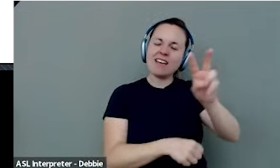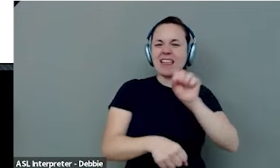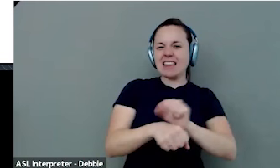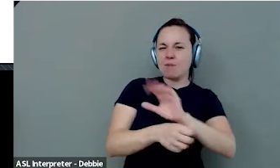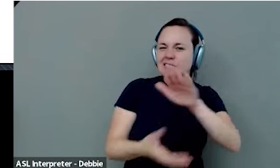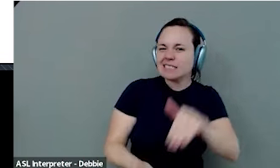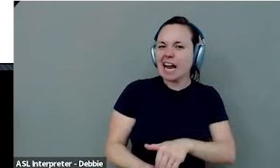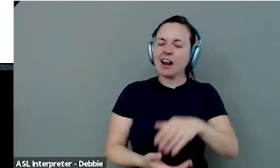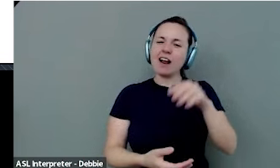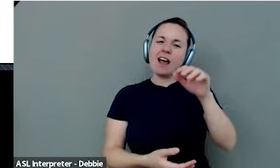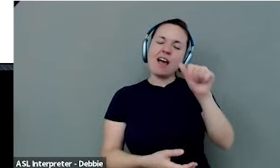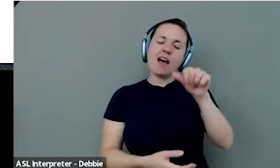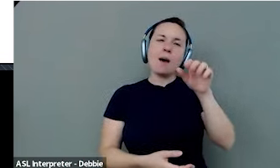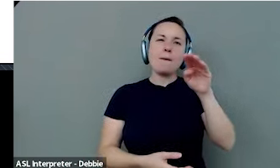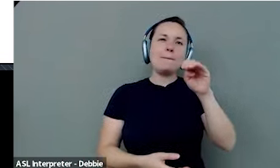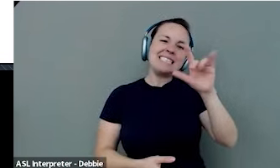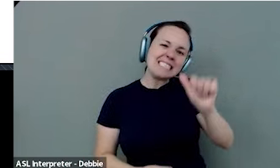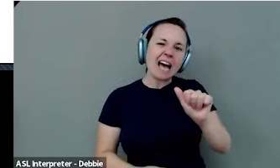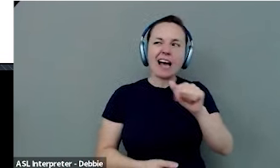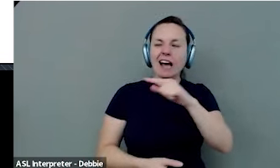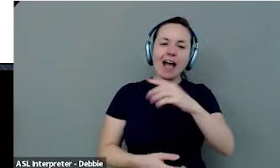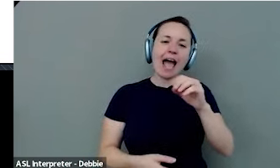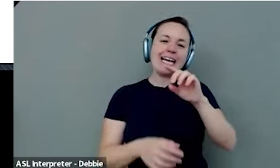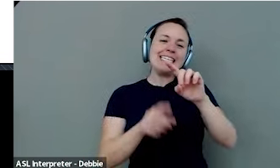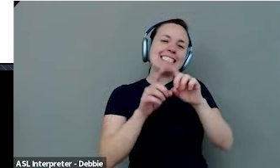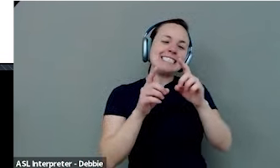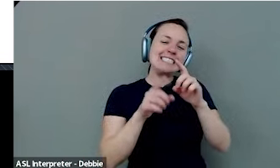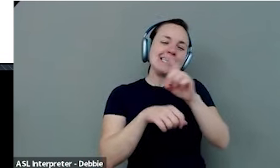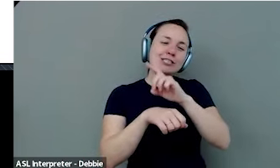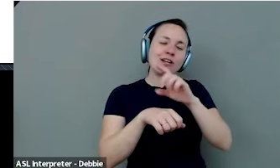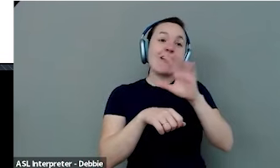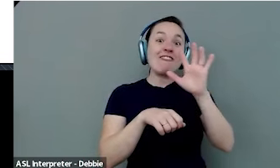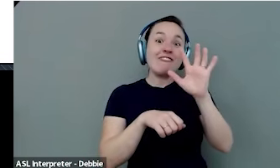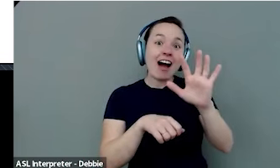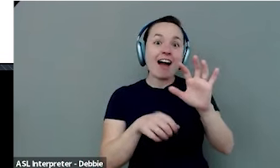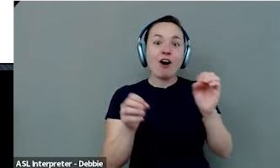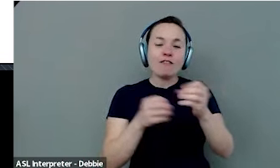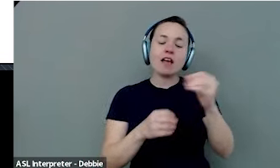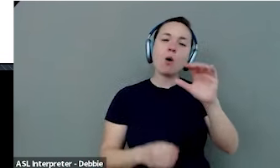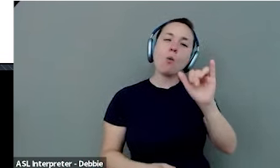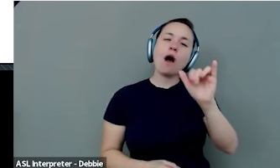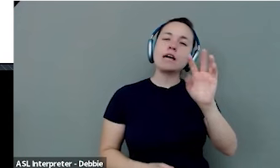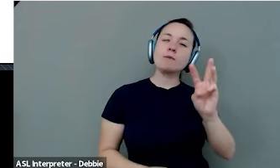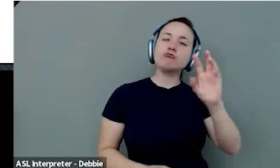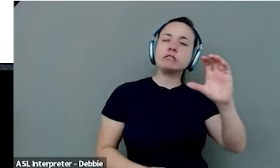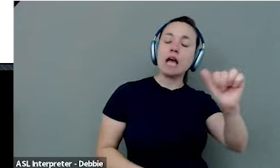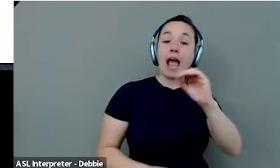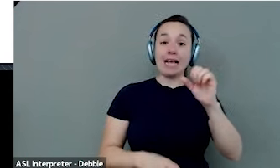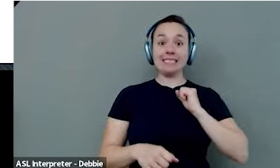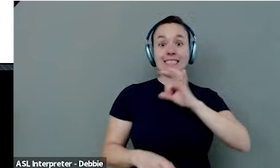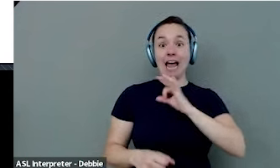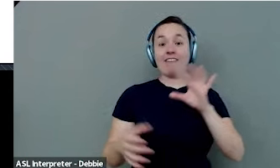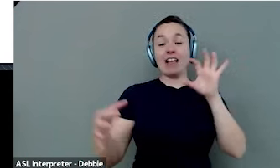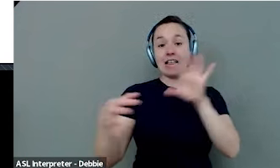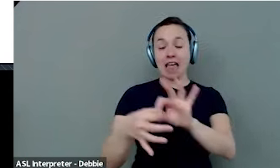Center, Melissa, and District 5 office, and YWCA, and also Staff Alliance for